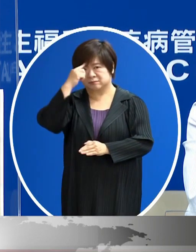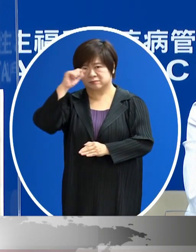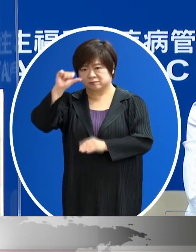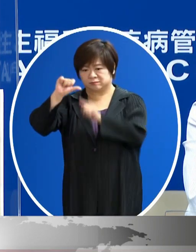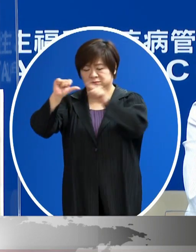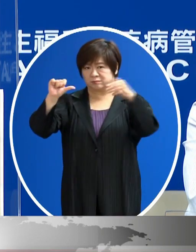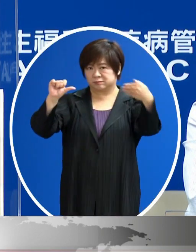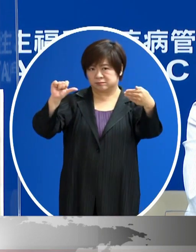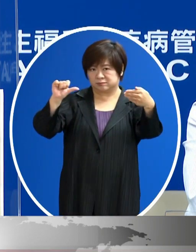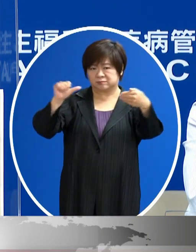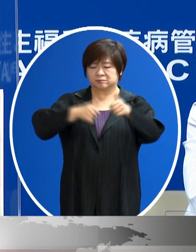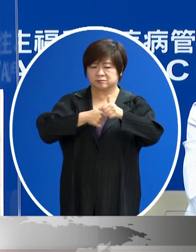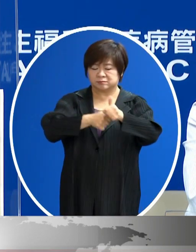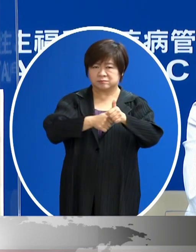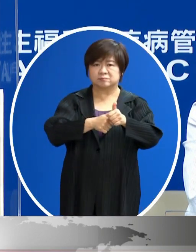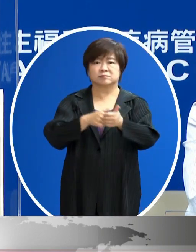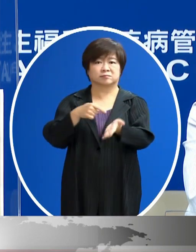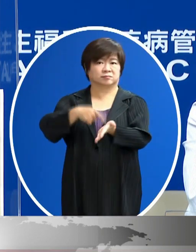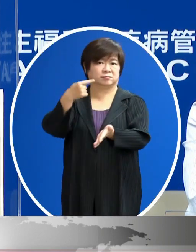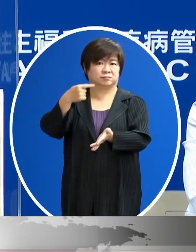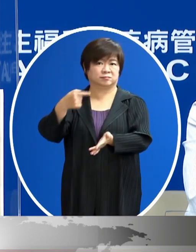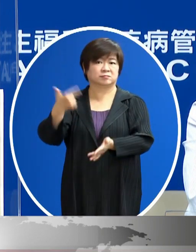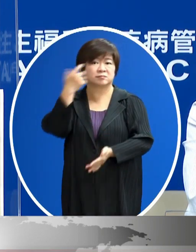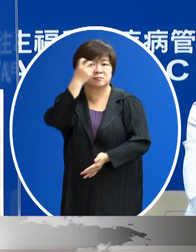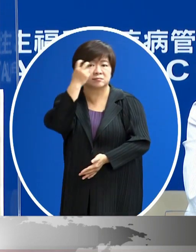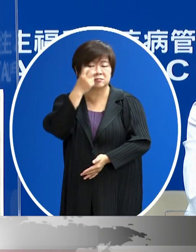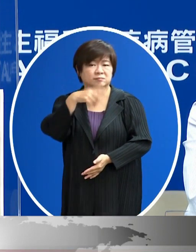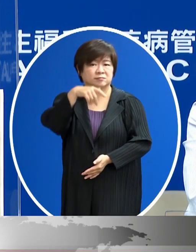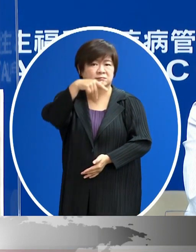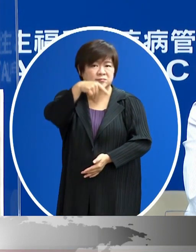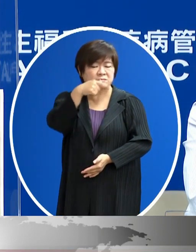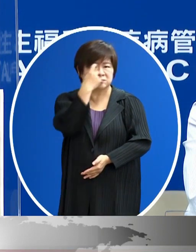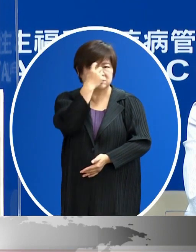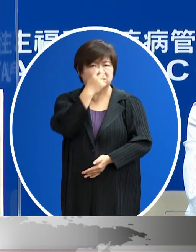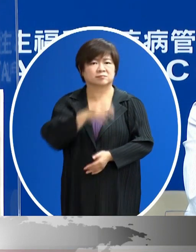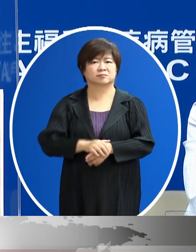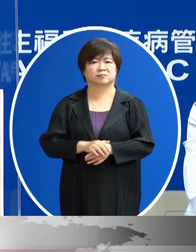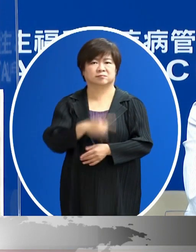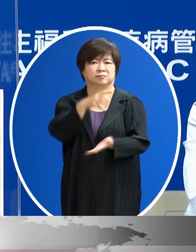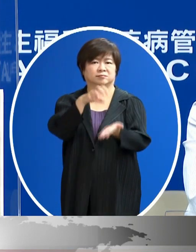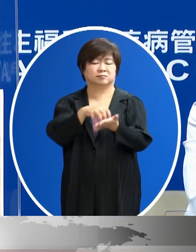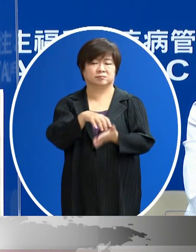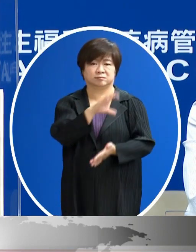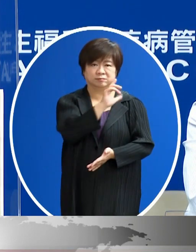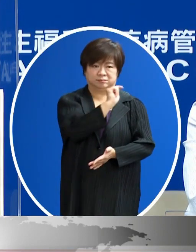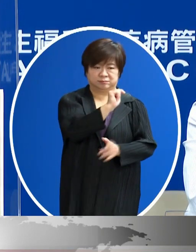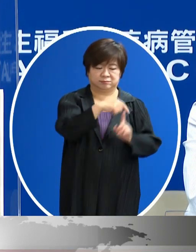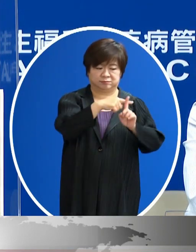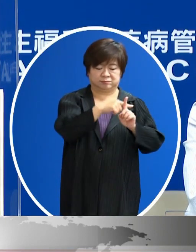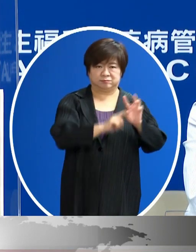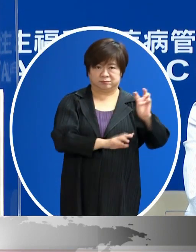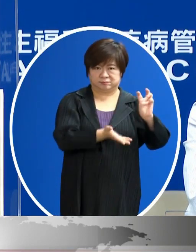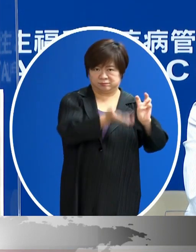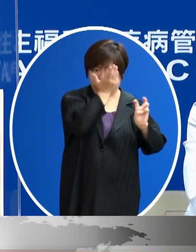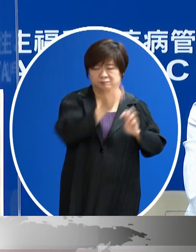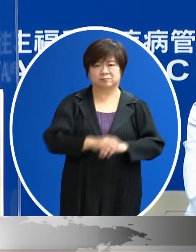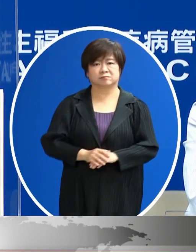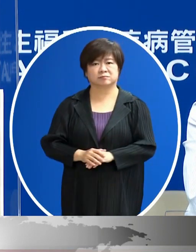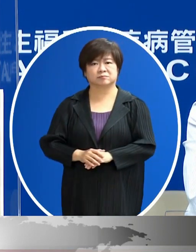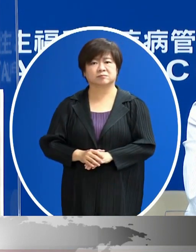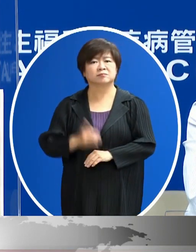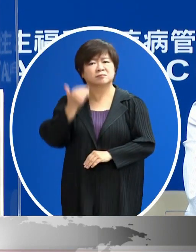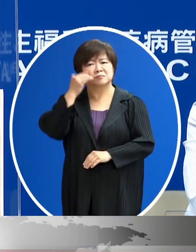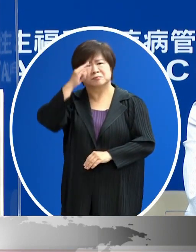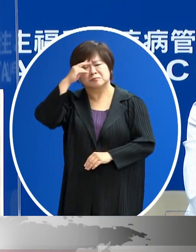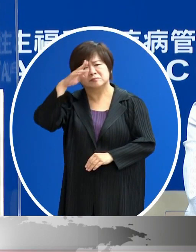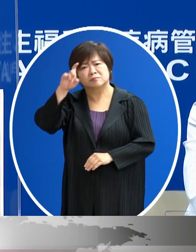since diagnosis, patients must test negative twice in a rapid test, or be negative in 1 PCR test, or have a CT value of 30